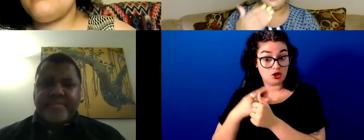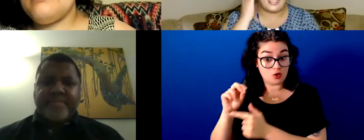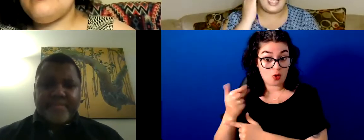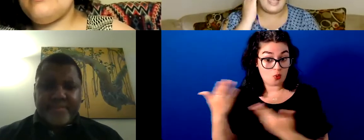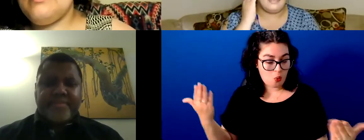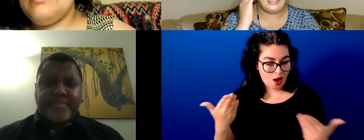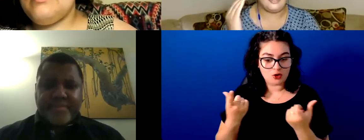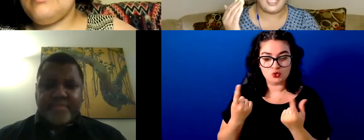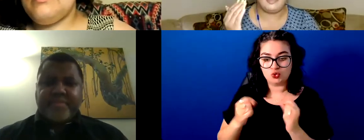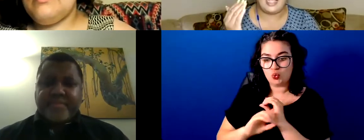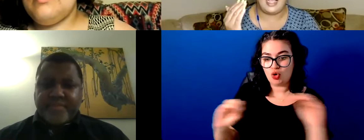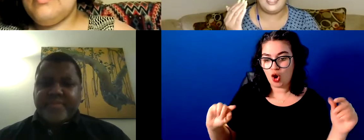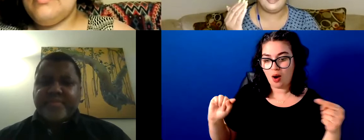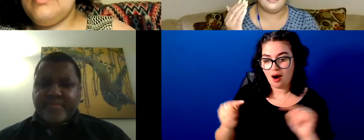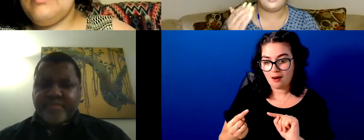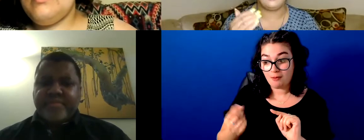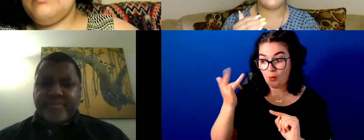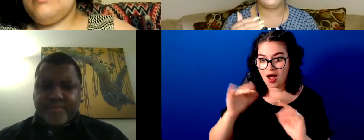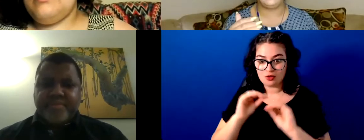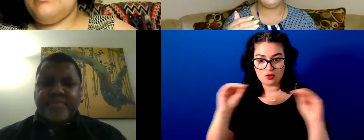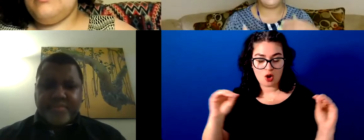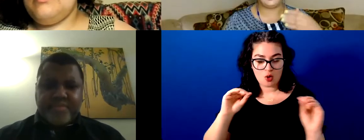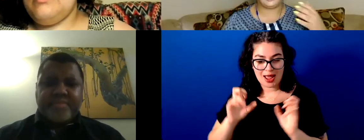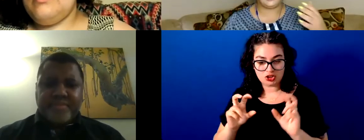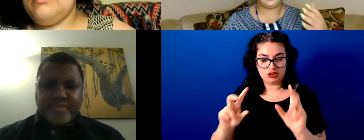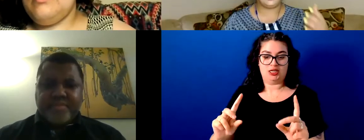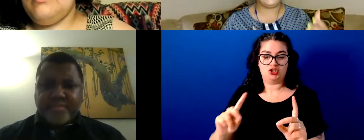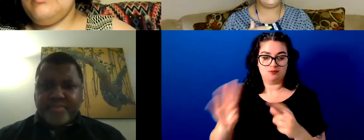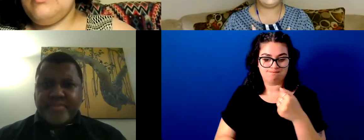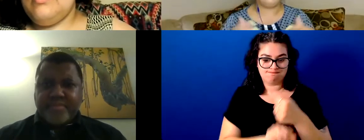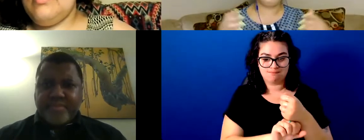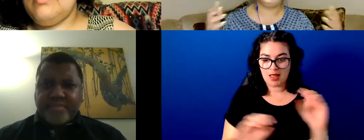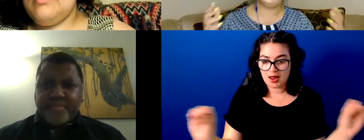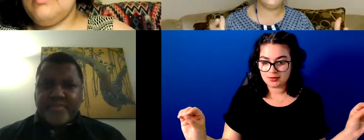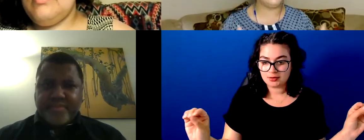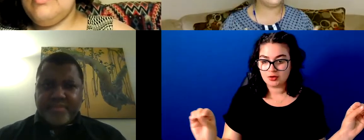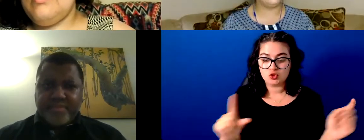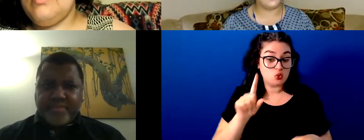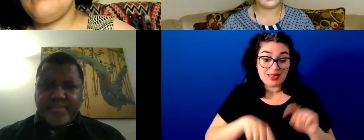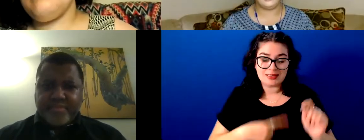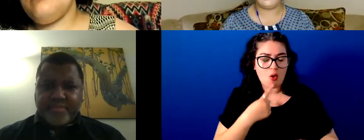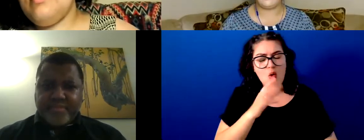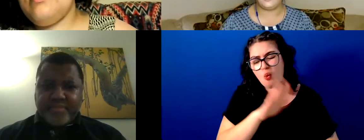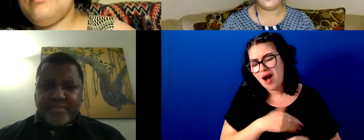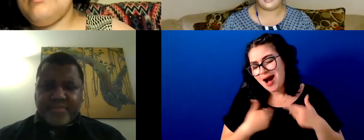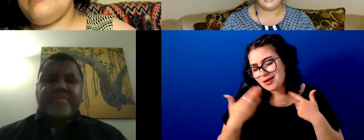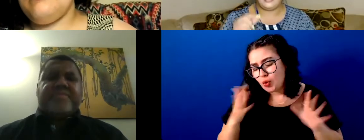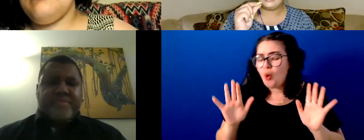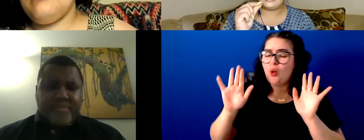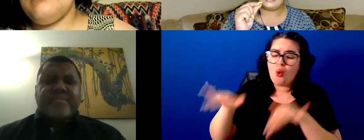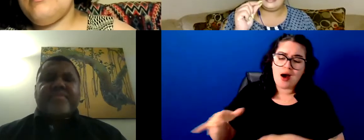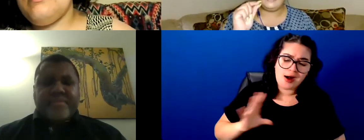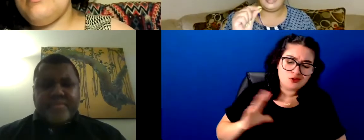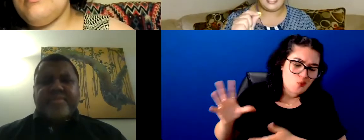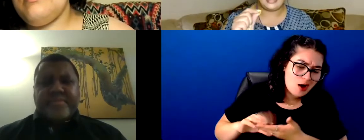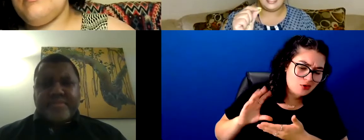not having the education behind you. So therefore you can say, oh, I don't know that, or I don't want to know that, or I don't know that. And it's